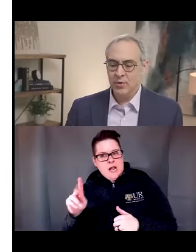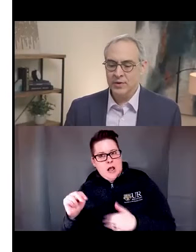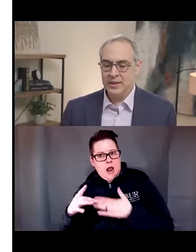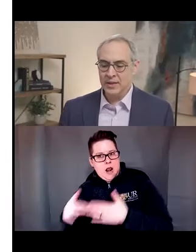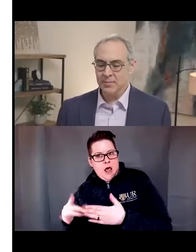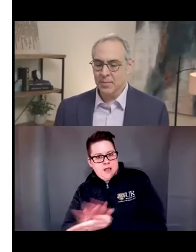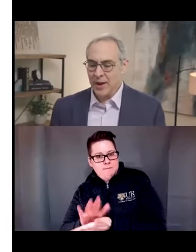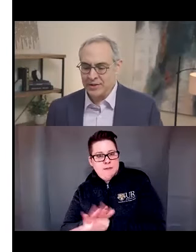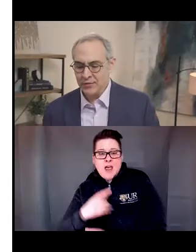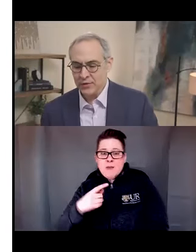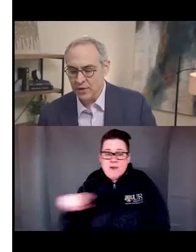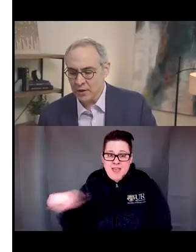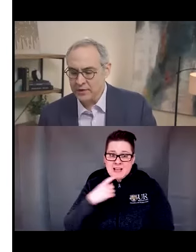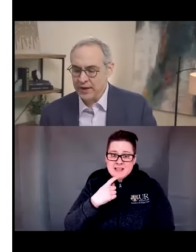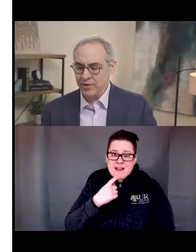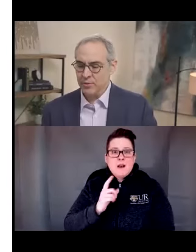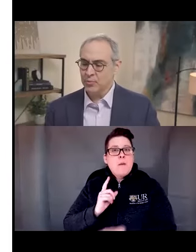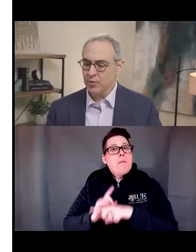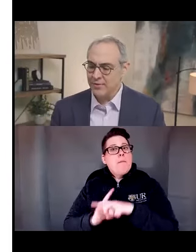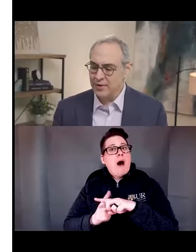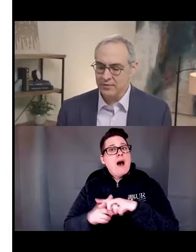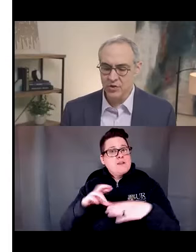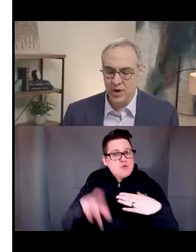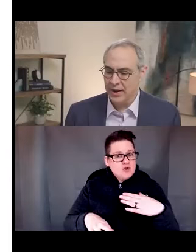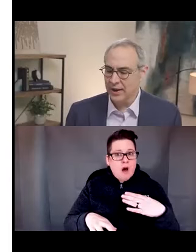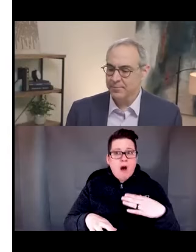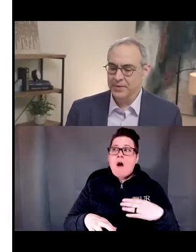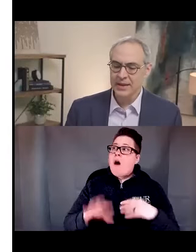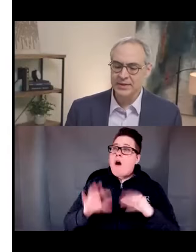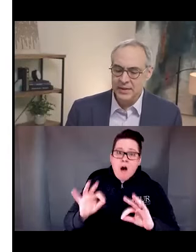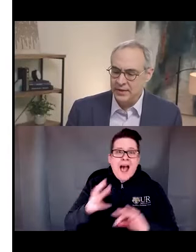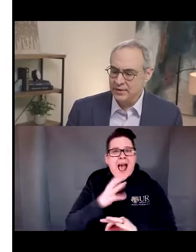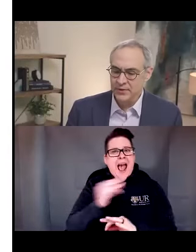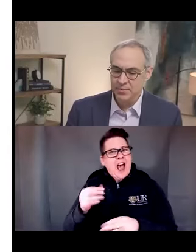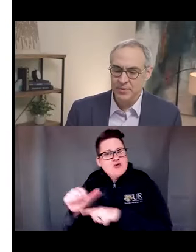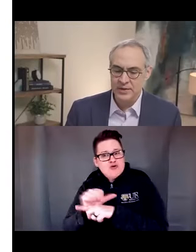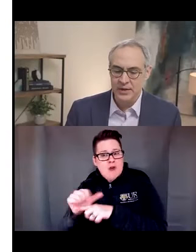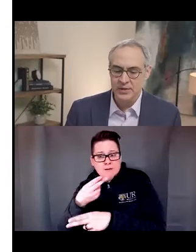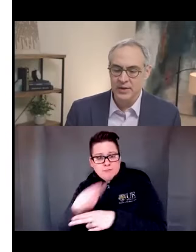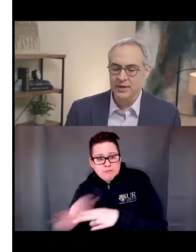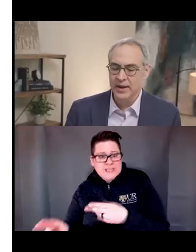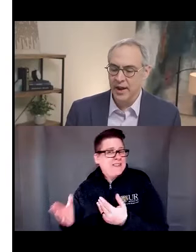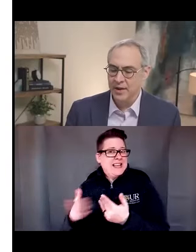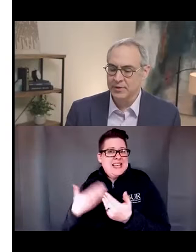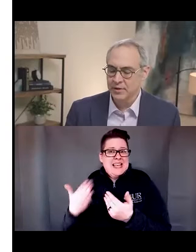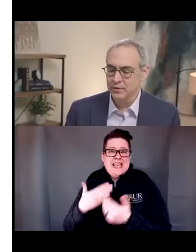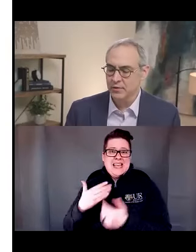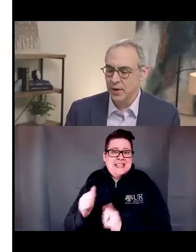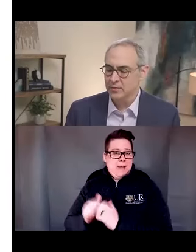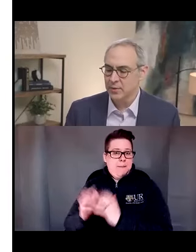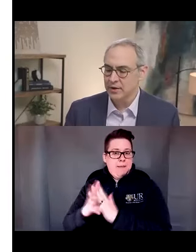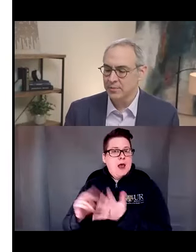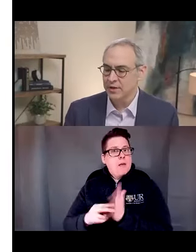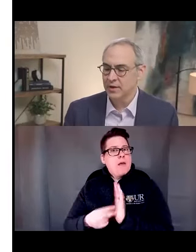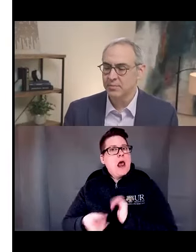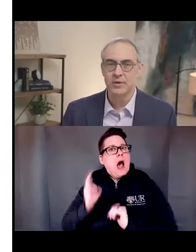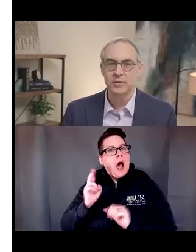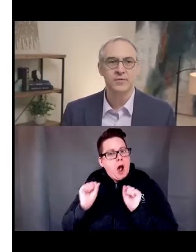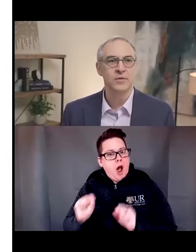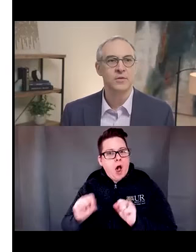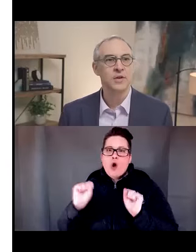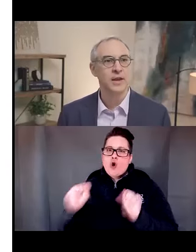it was that the positive results, together with the brevity of the training and its ease of implementation, indicate high potential for widespread adoption